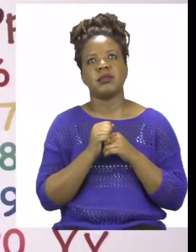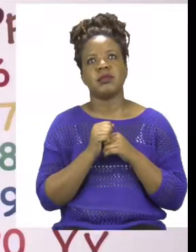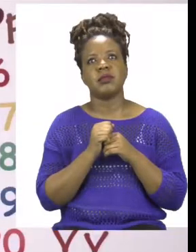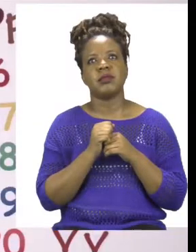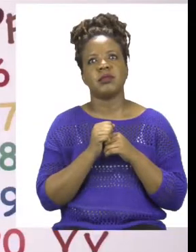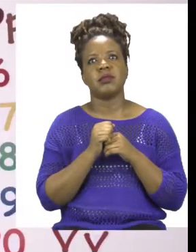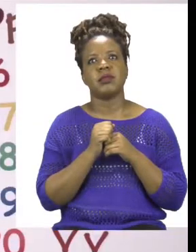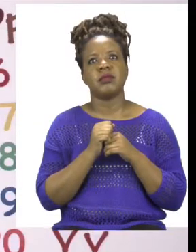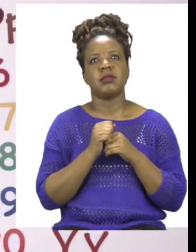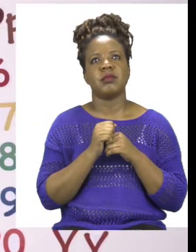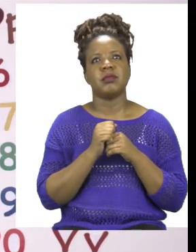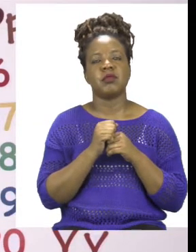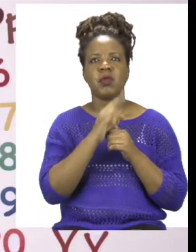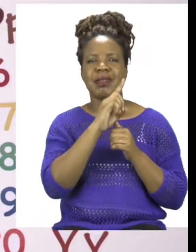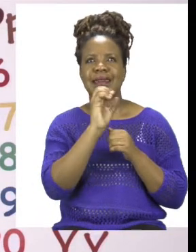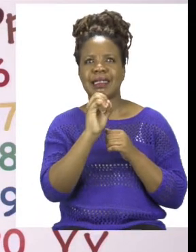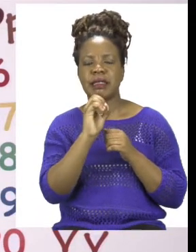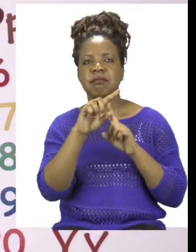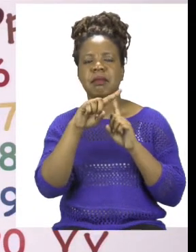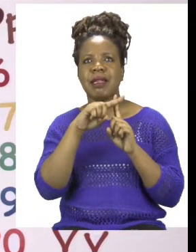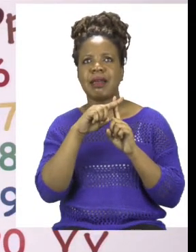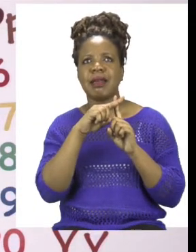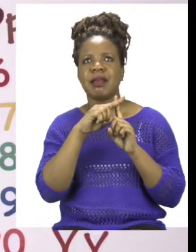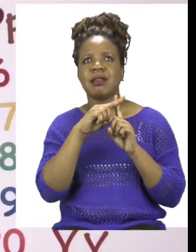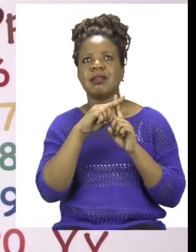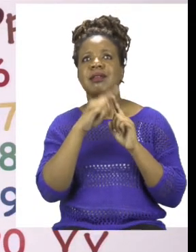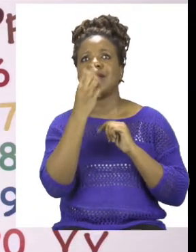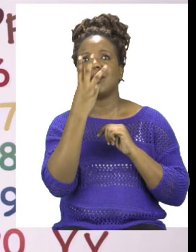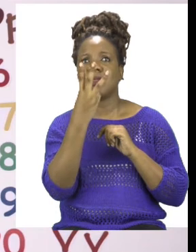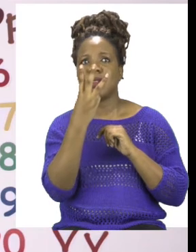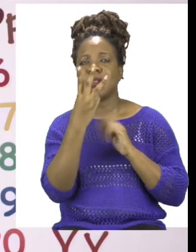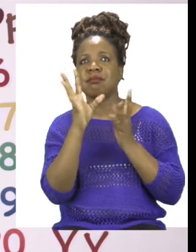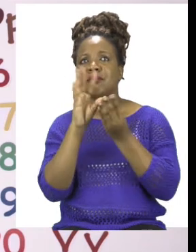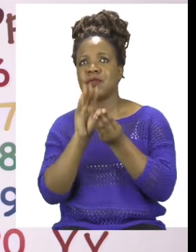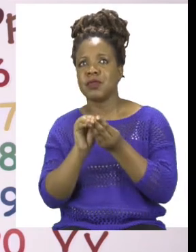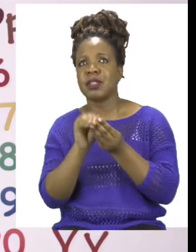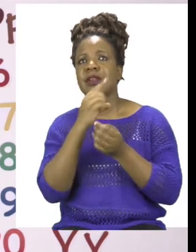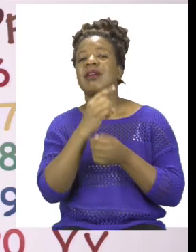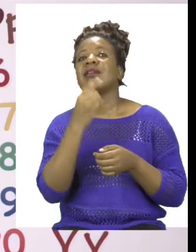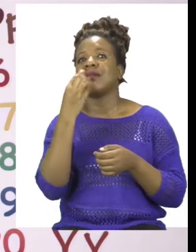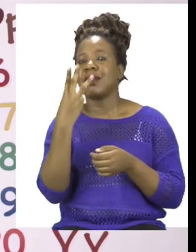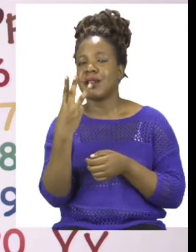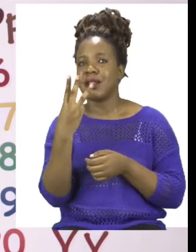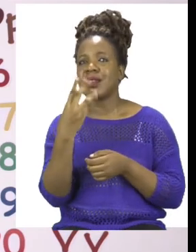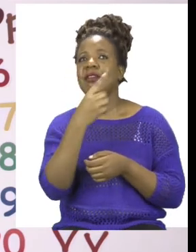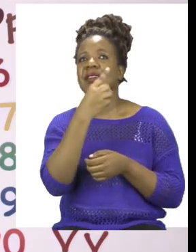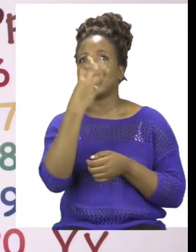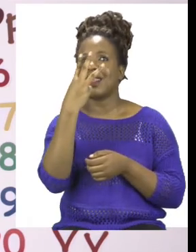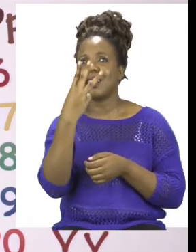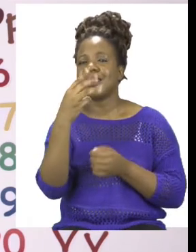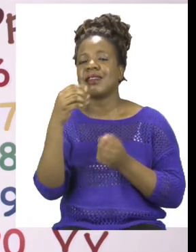We have done already 10 plus 3 will equal 13, and then 13 minus